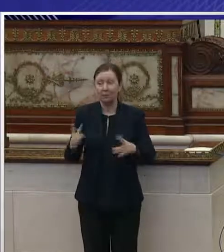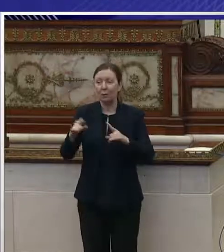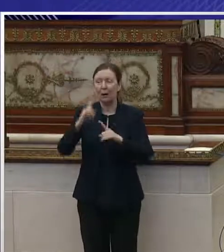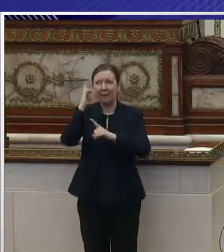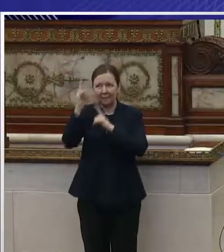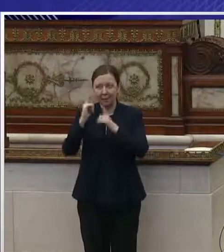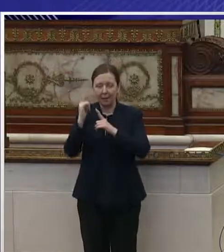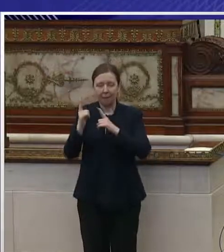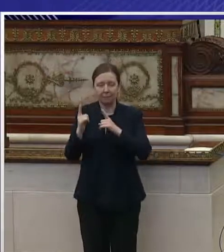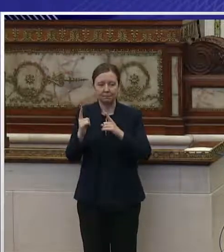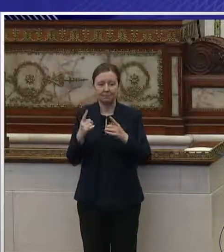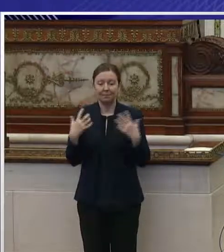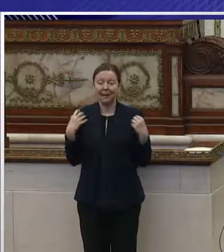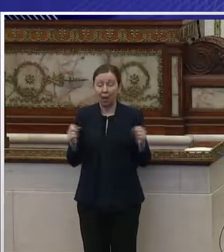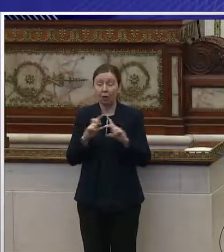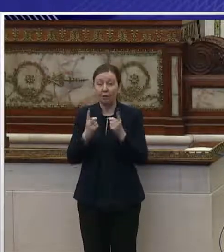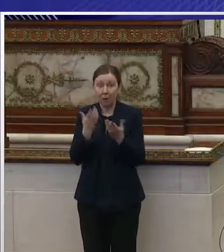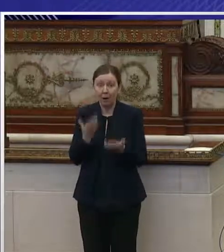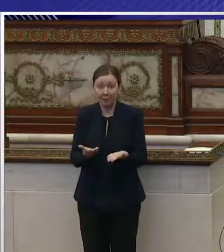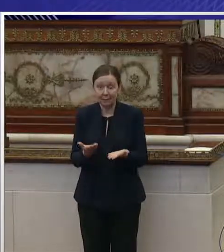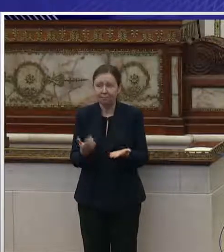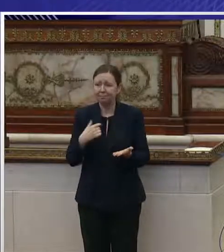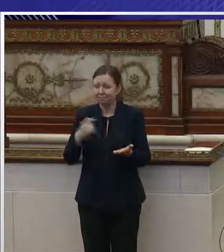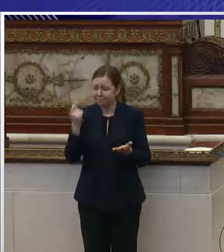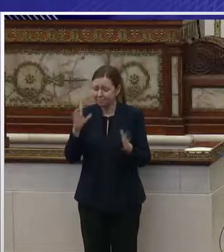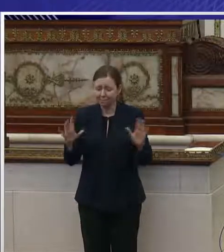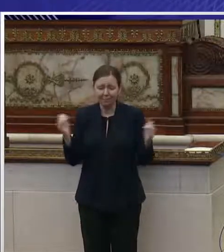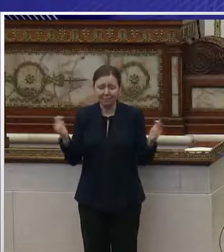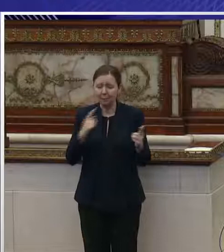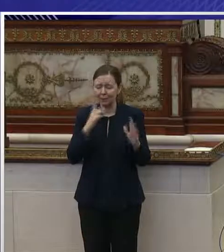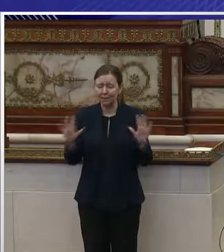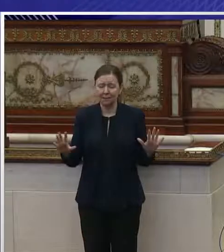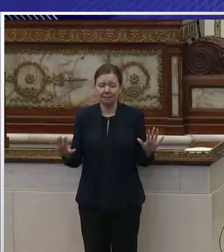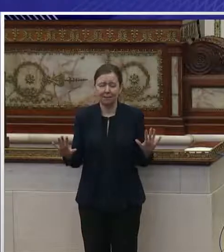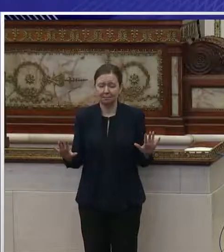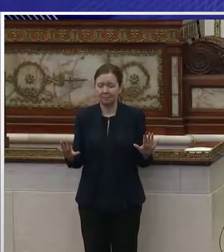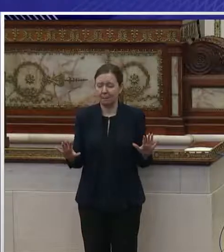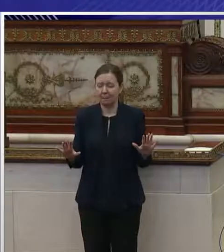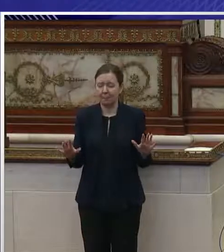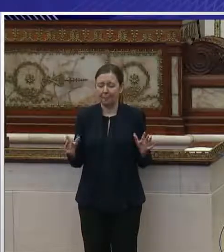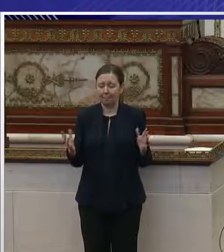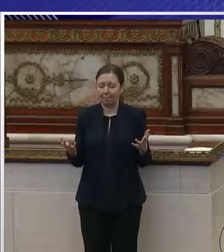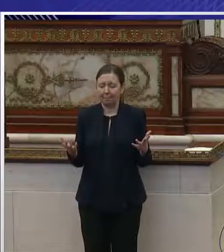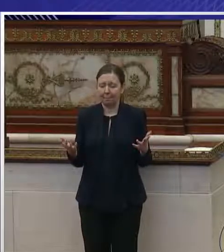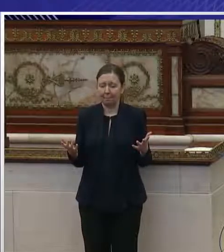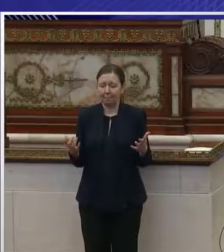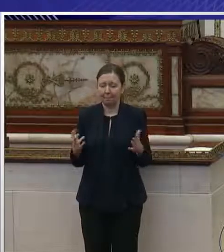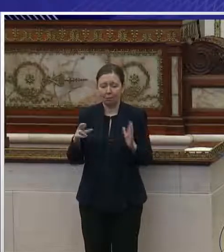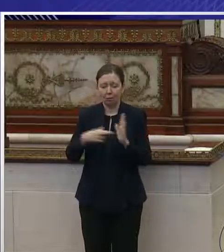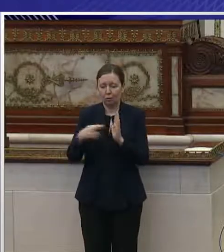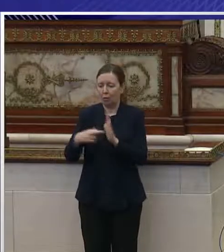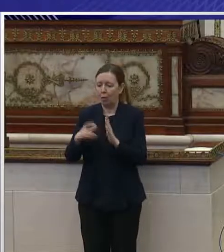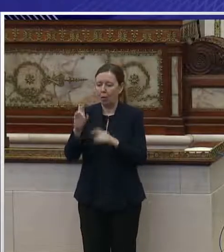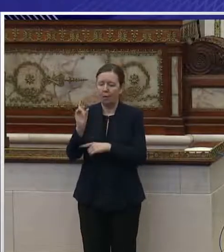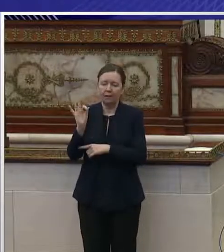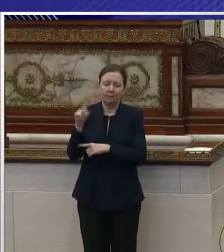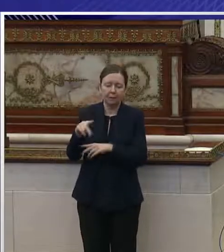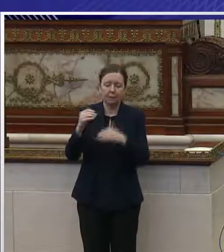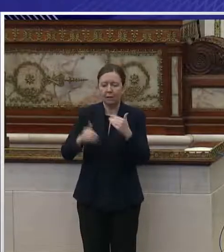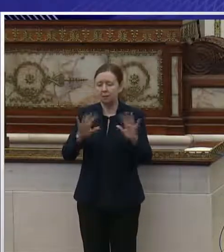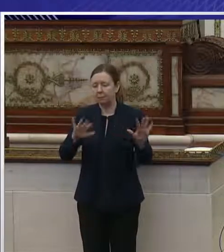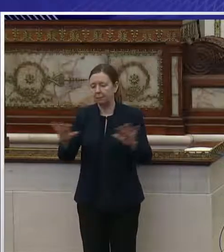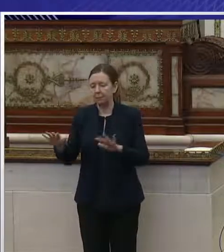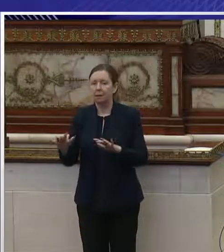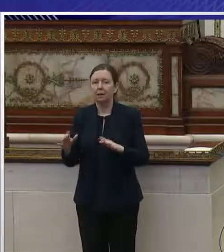about the health department, and everybody says what happened, what's the role in the RFP process?